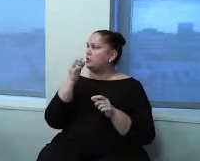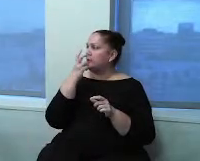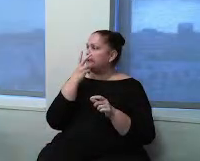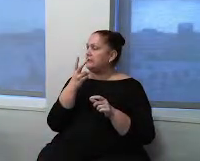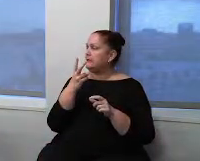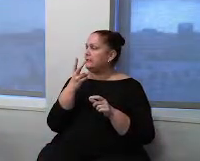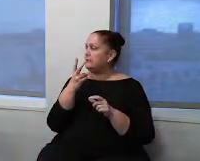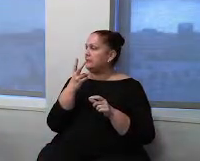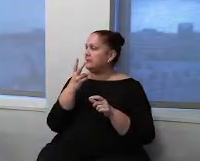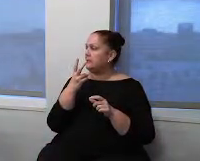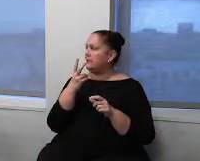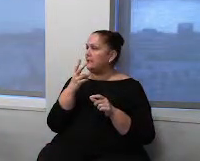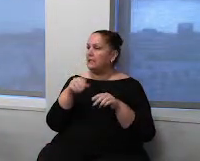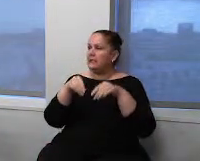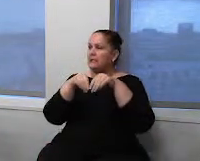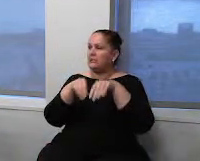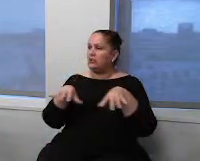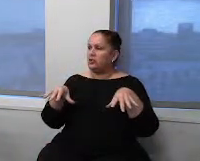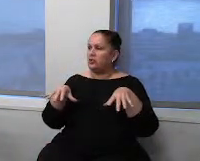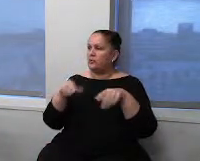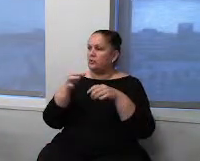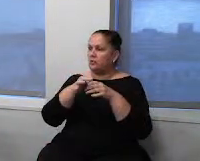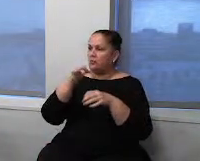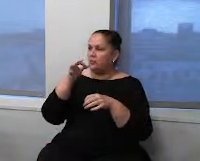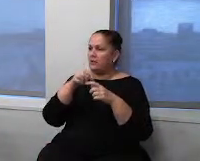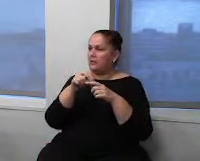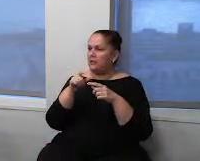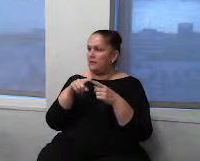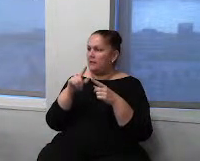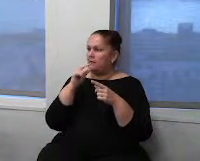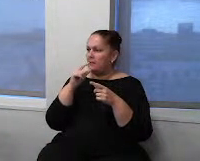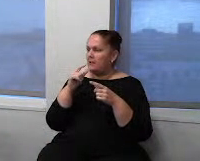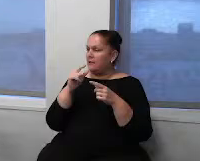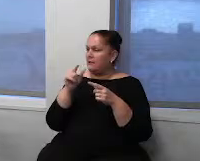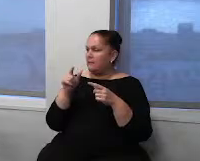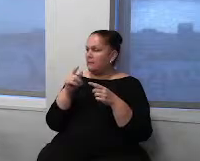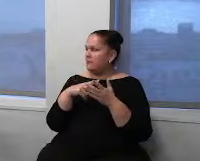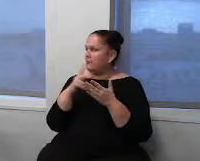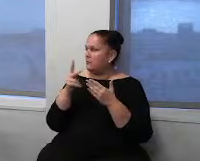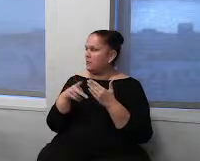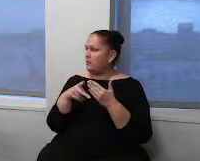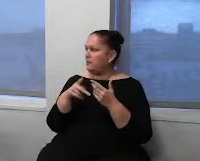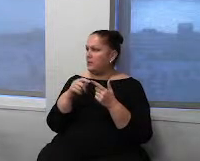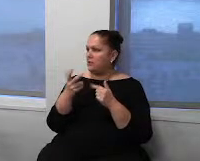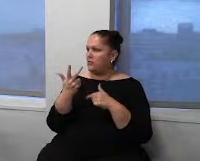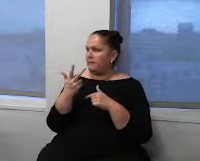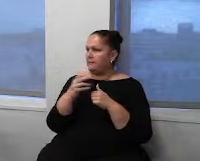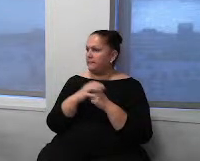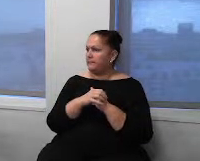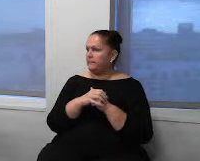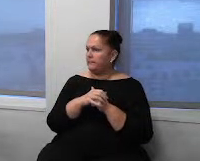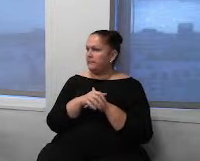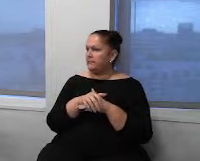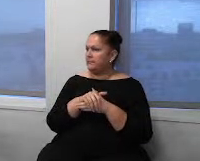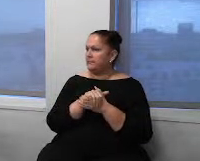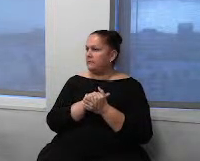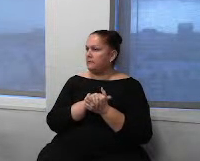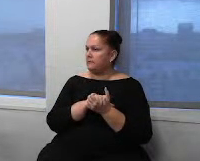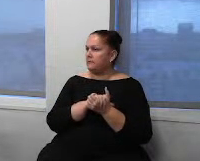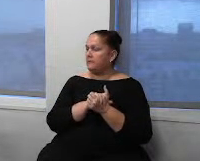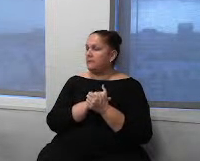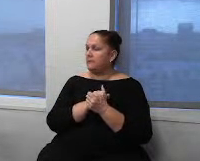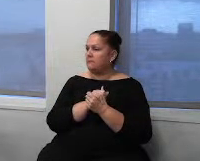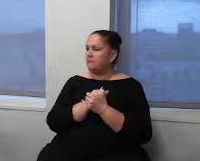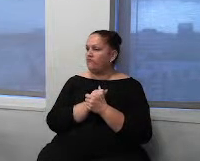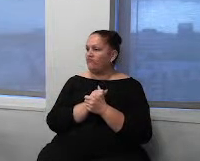Okay. Do you see the distribution pole and conductor repair program brief?